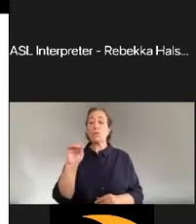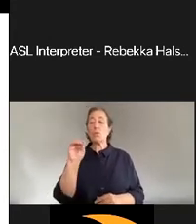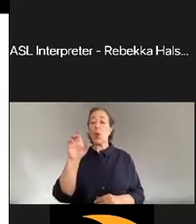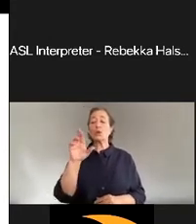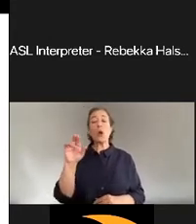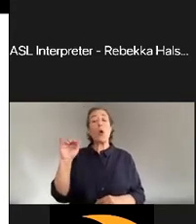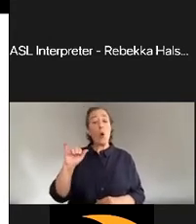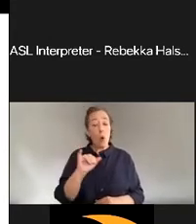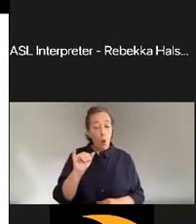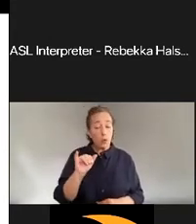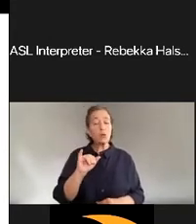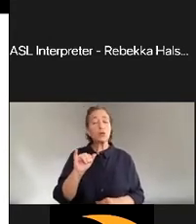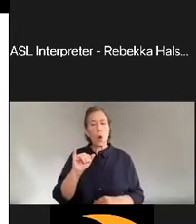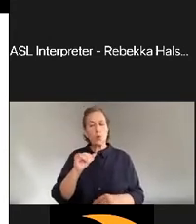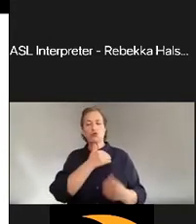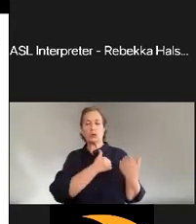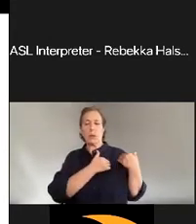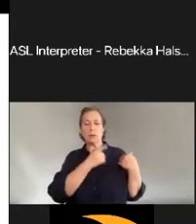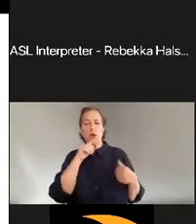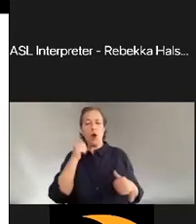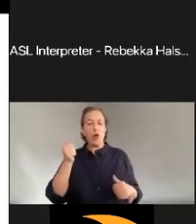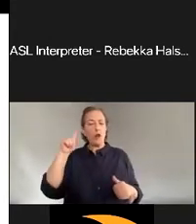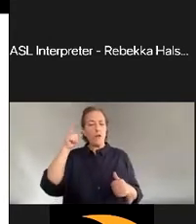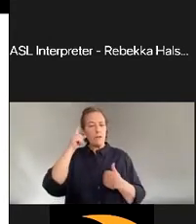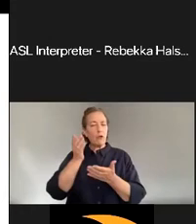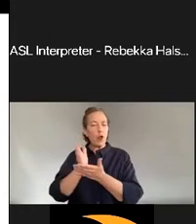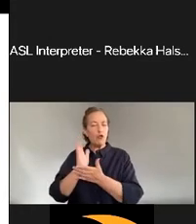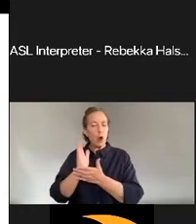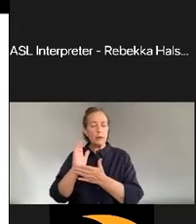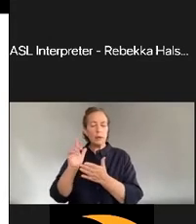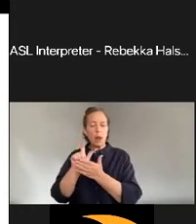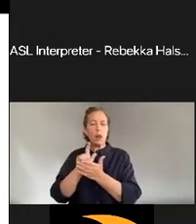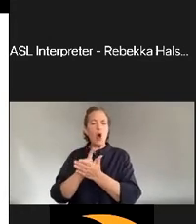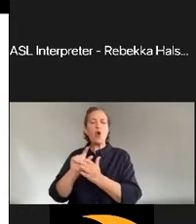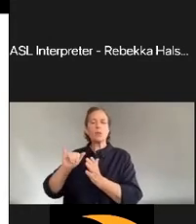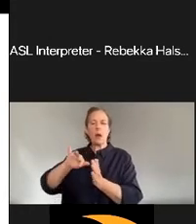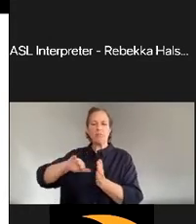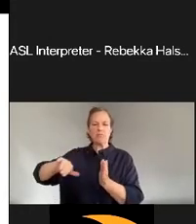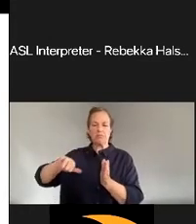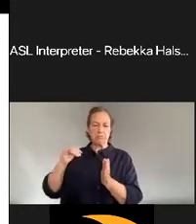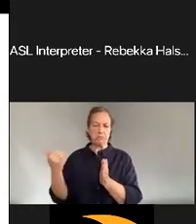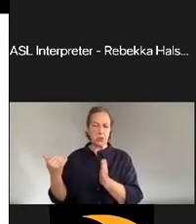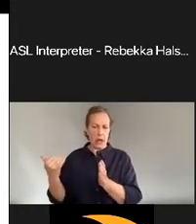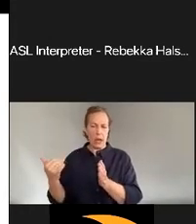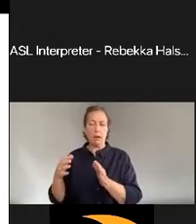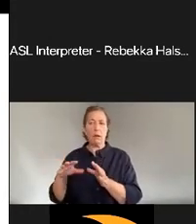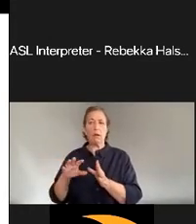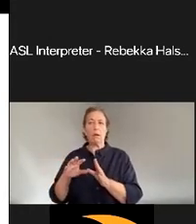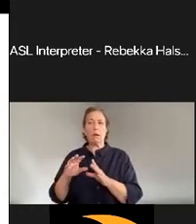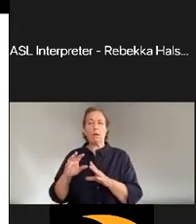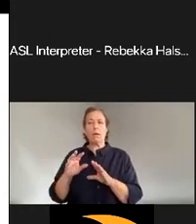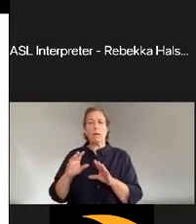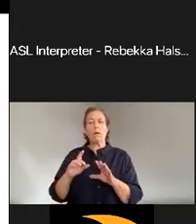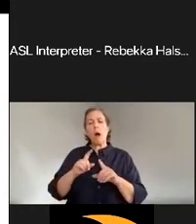enforces other federal civil rights laws, which I won't be discussing today, but for the benefit of full